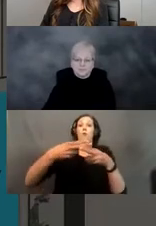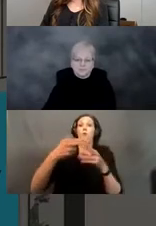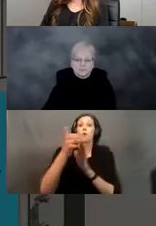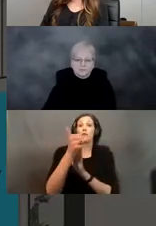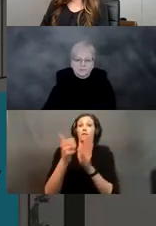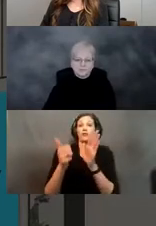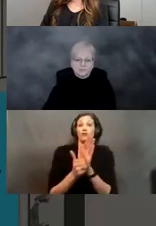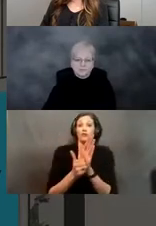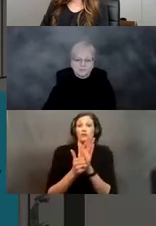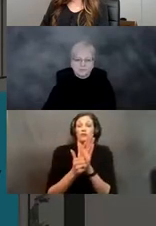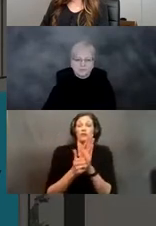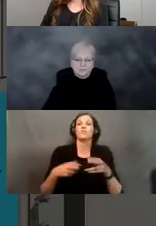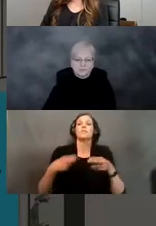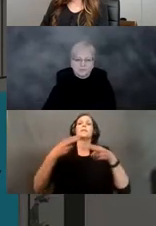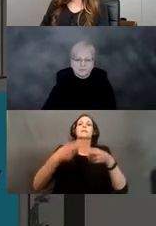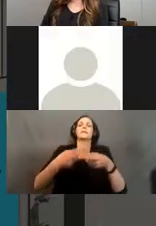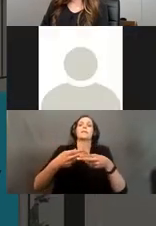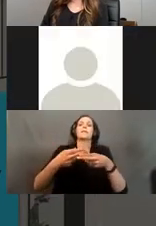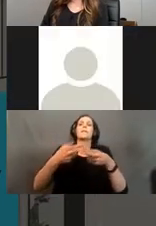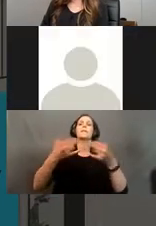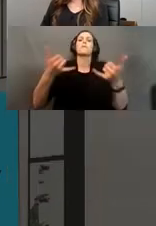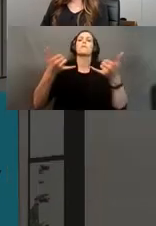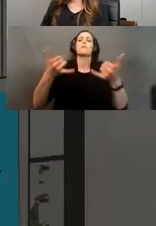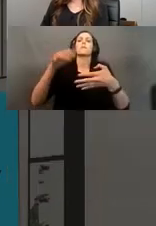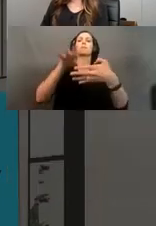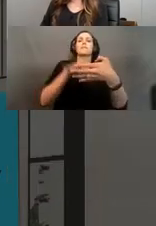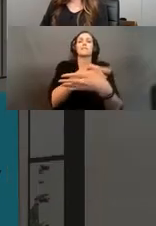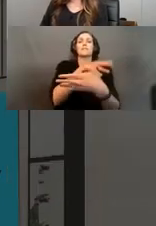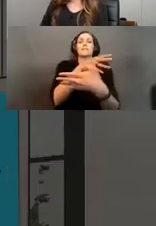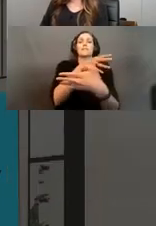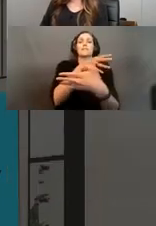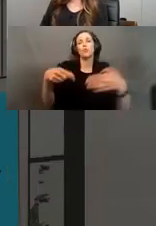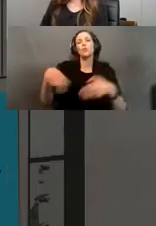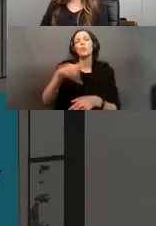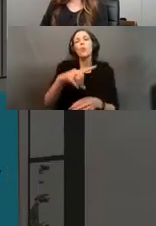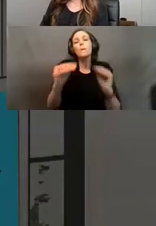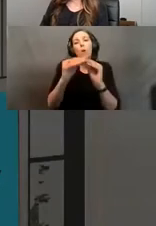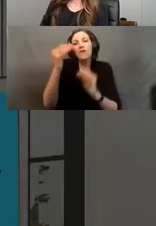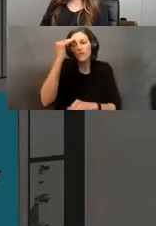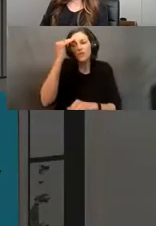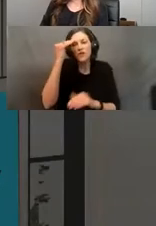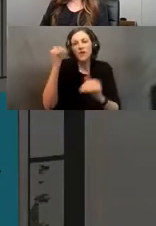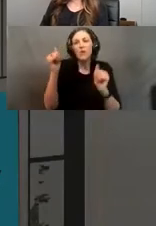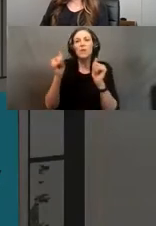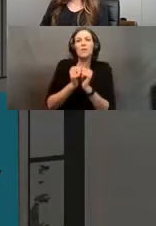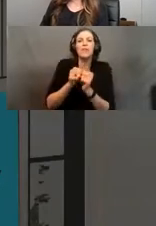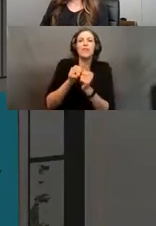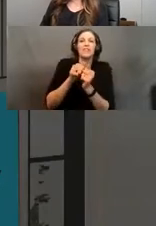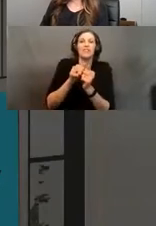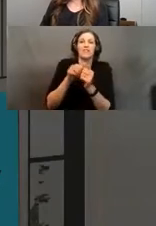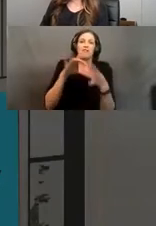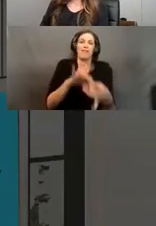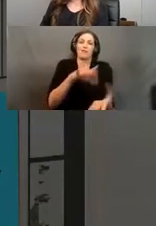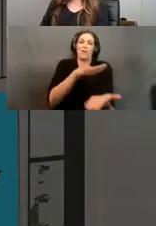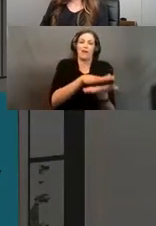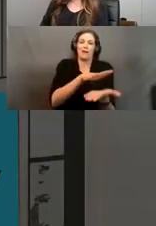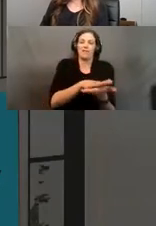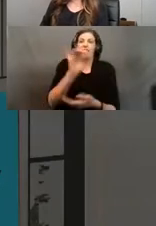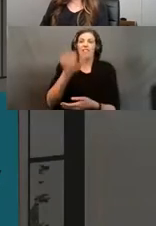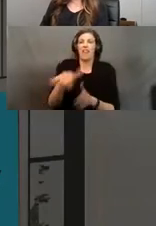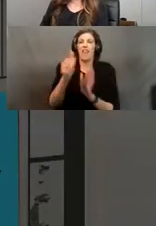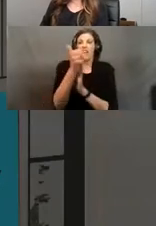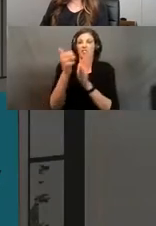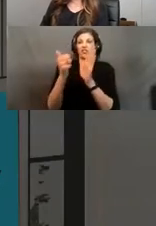schedule, something you are more familiar with in all academics or in our prior app. That agenda is the